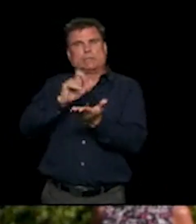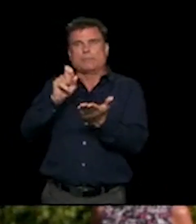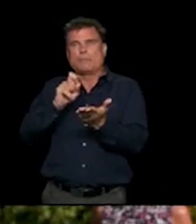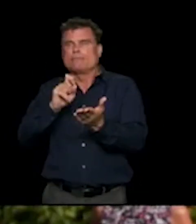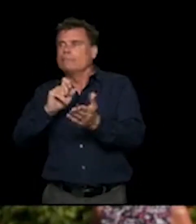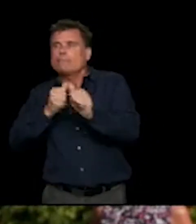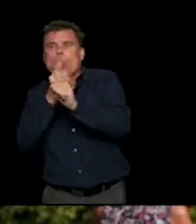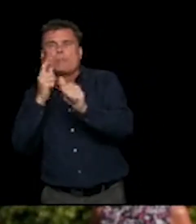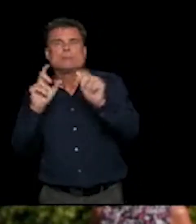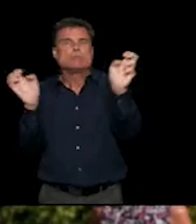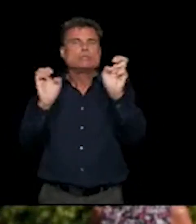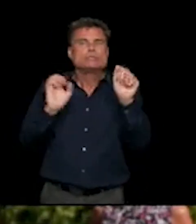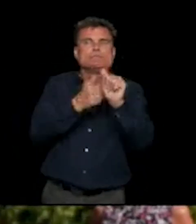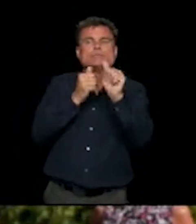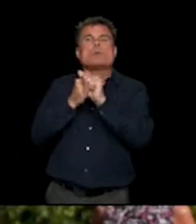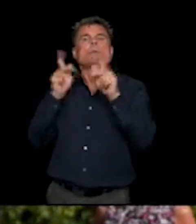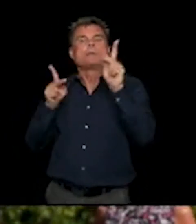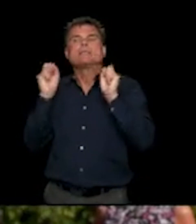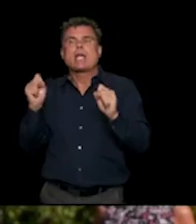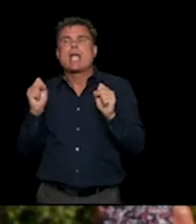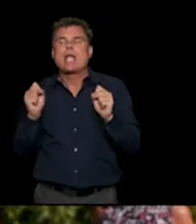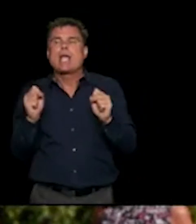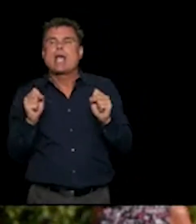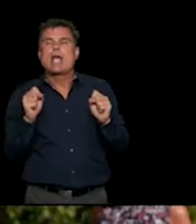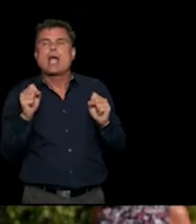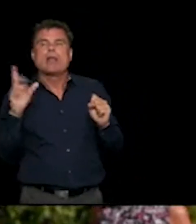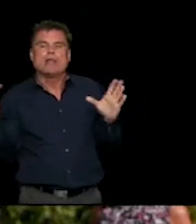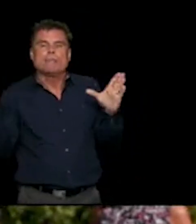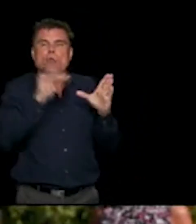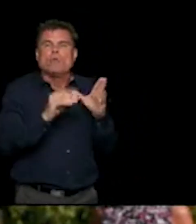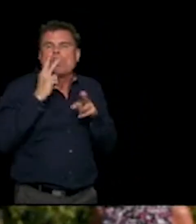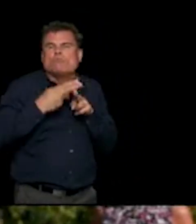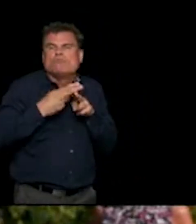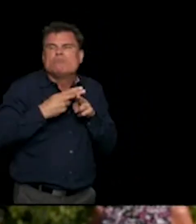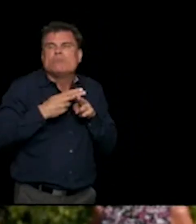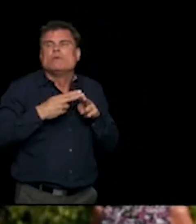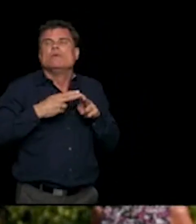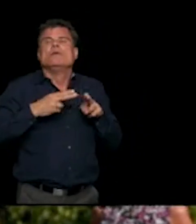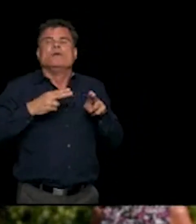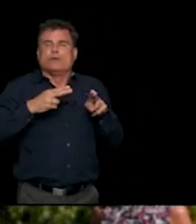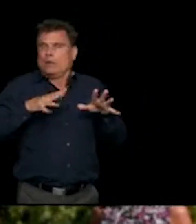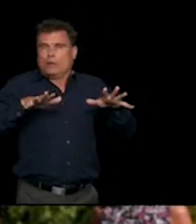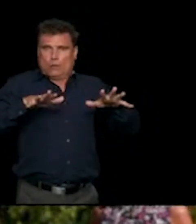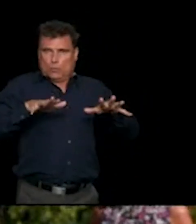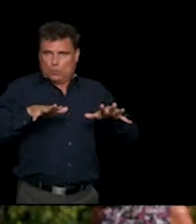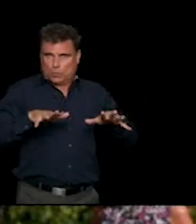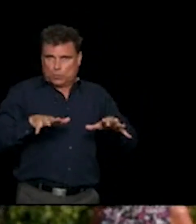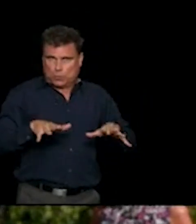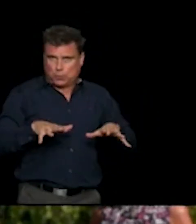support that they need until there is some other support available that is more